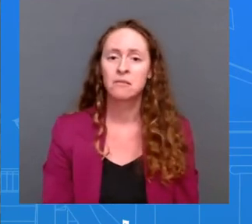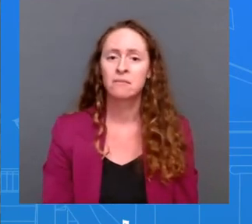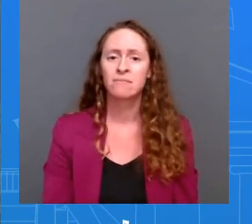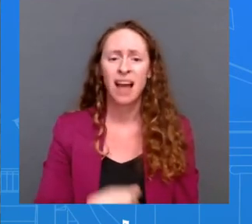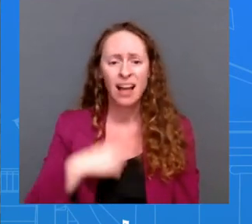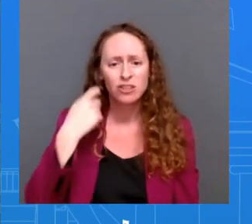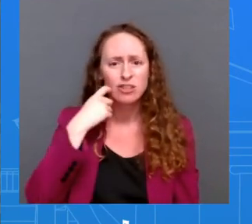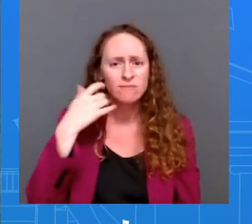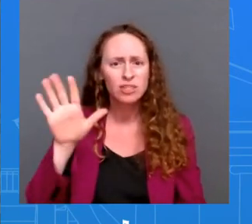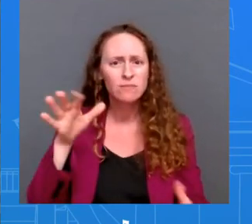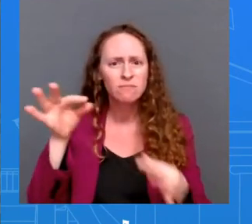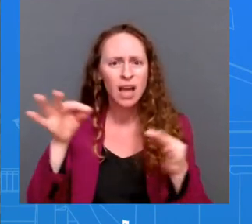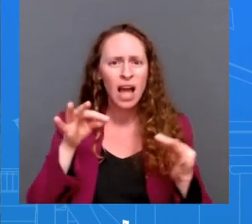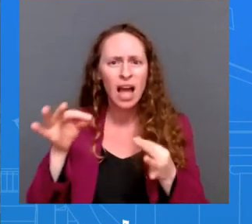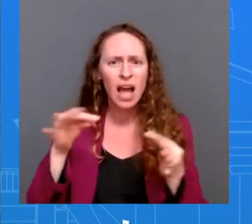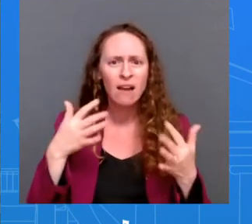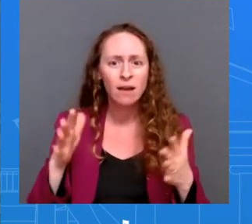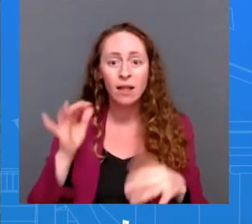has been.